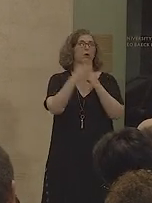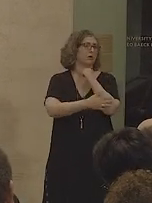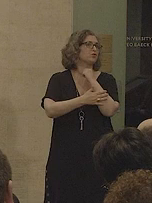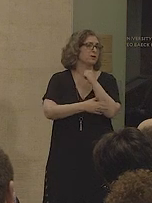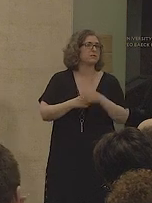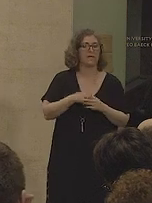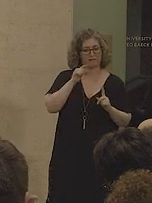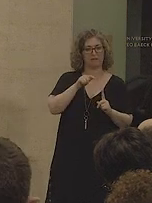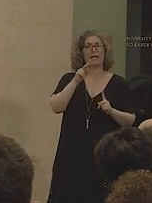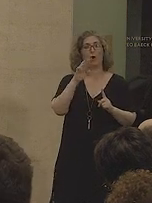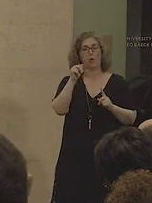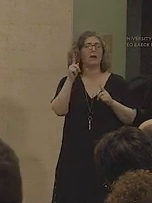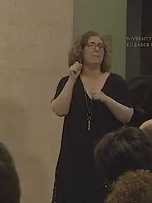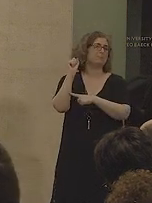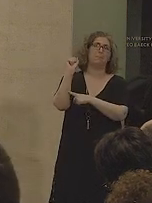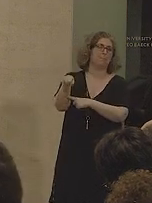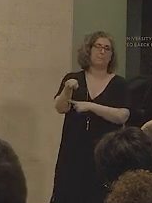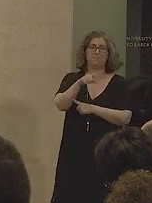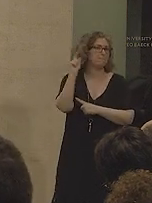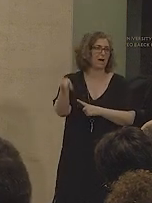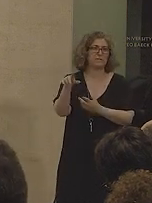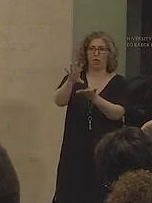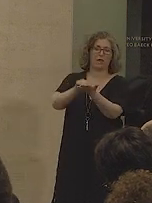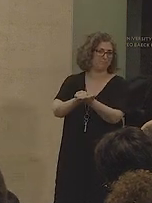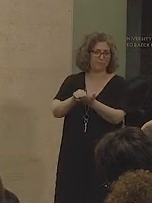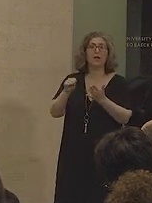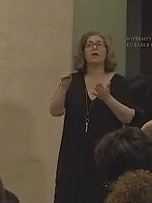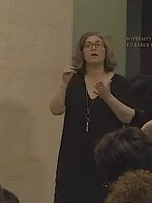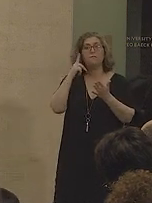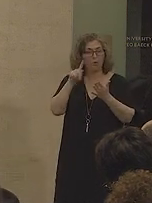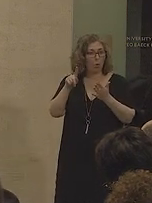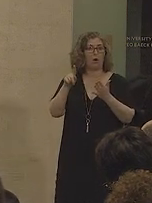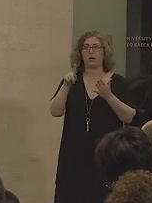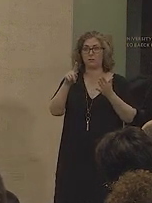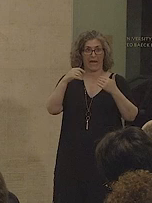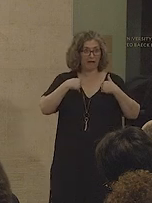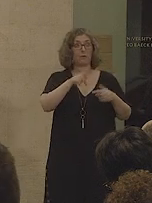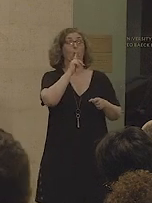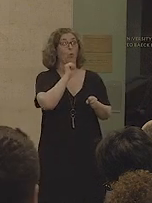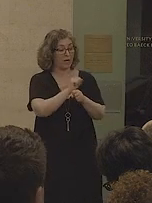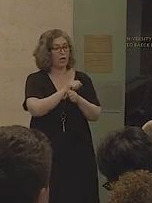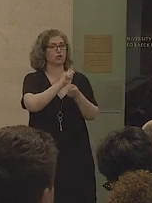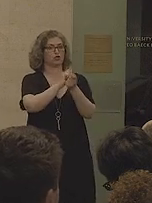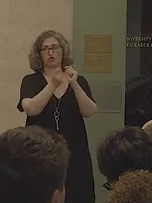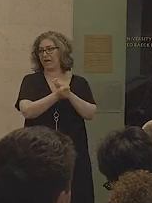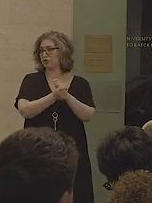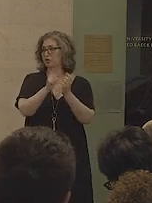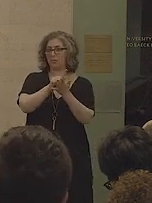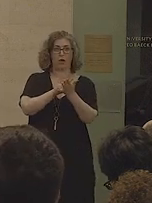what must be defeated in order to start getting real change done in this